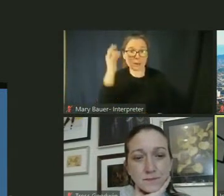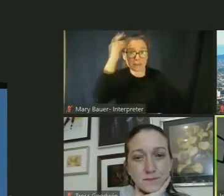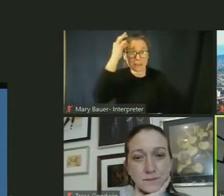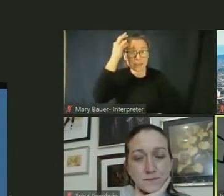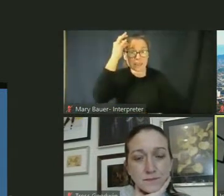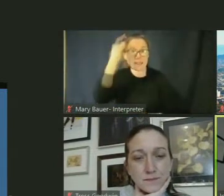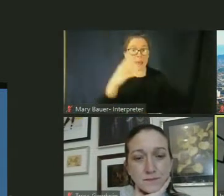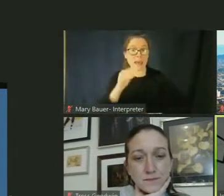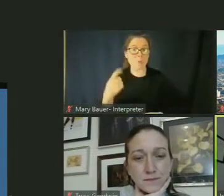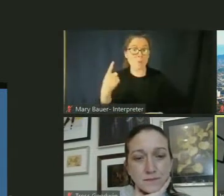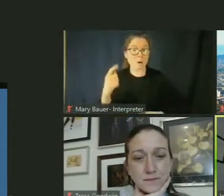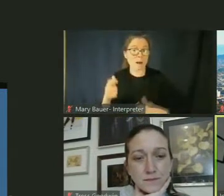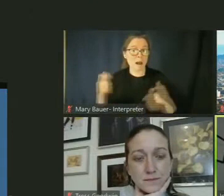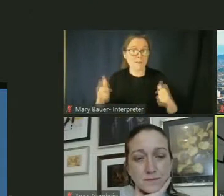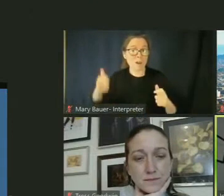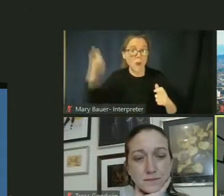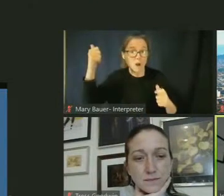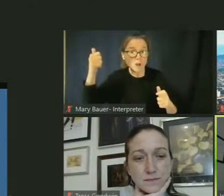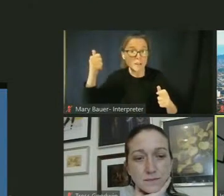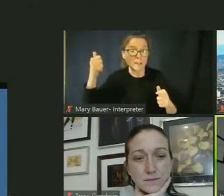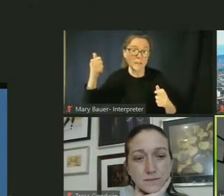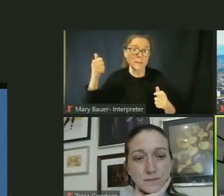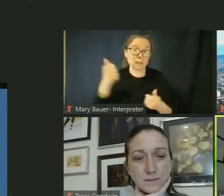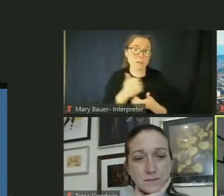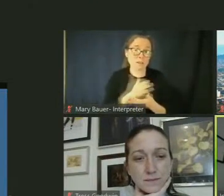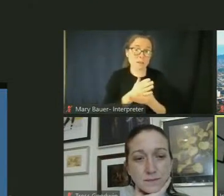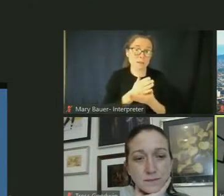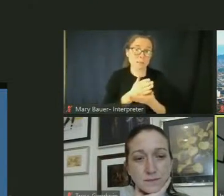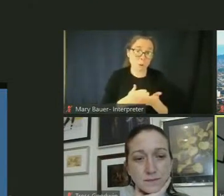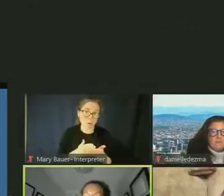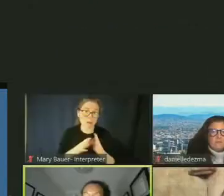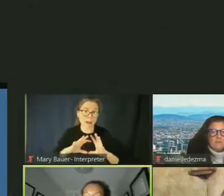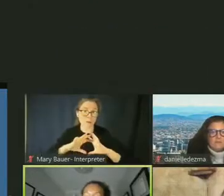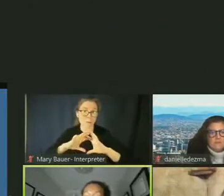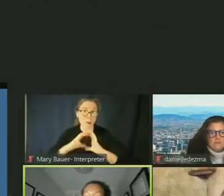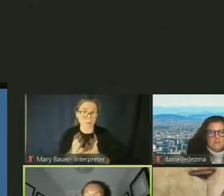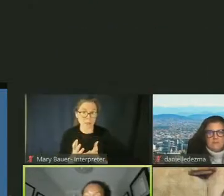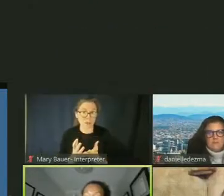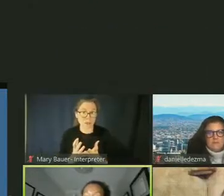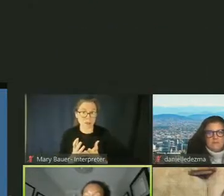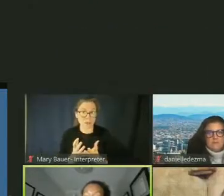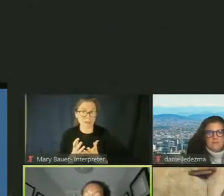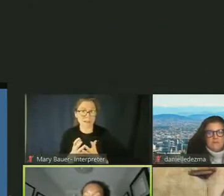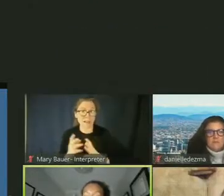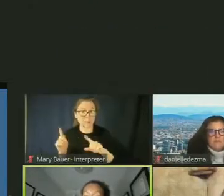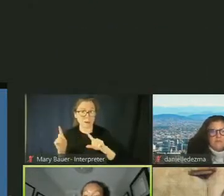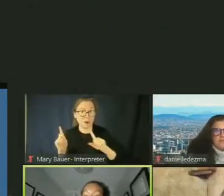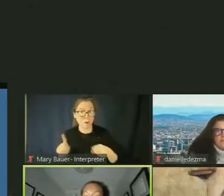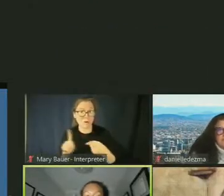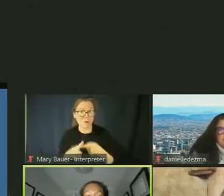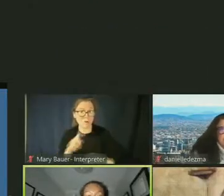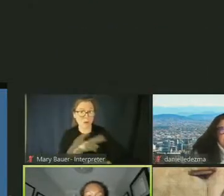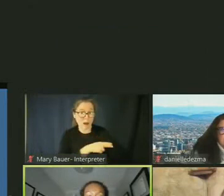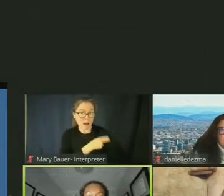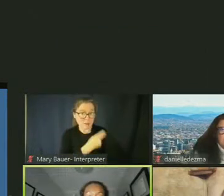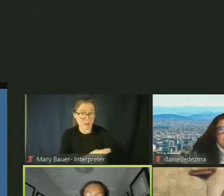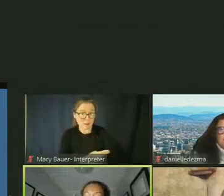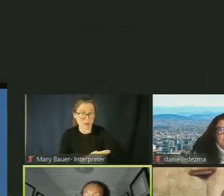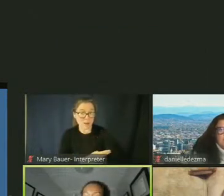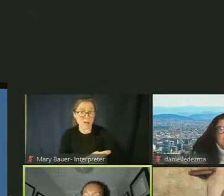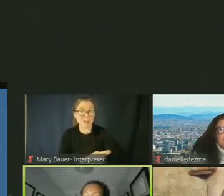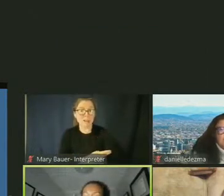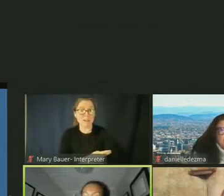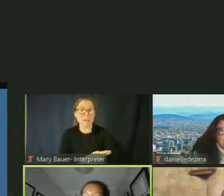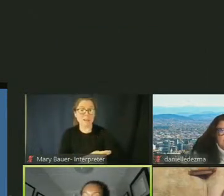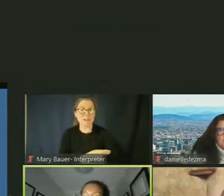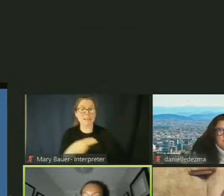of the largest sort of proportion of the population that's been hospitalized as a result of this virus has been